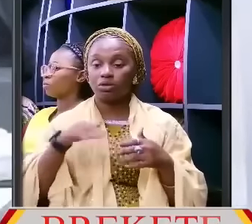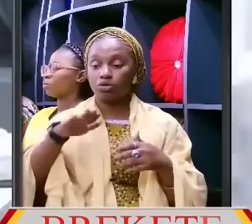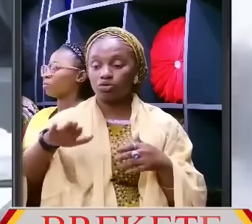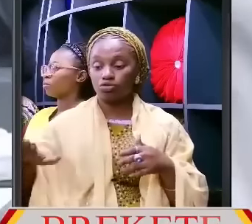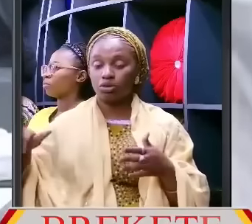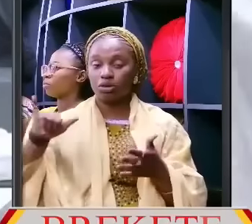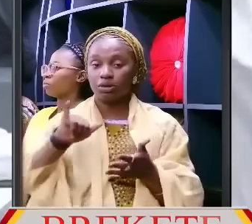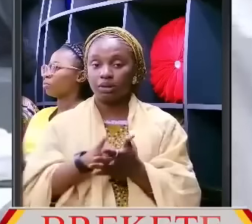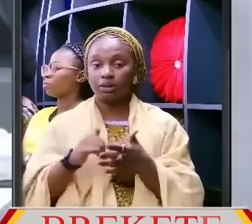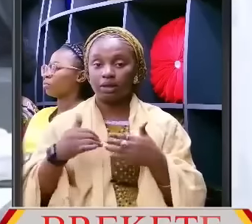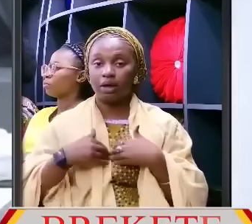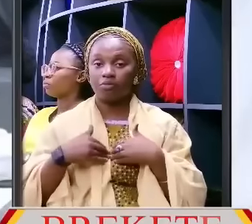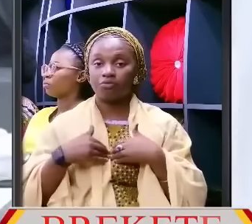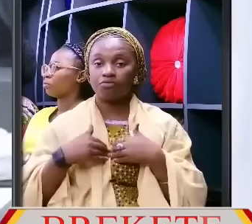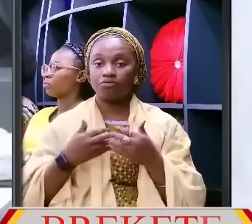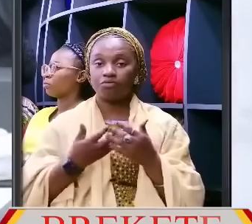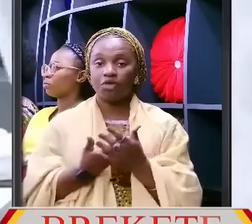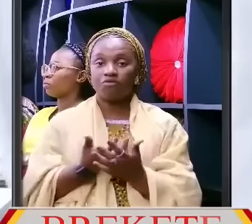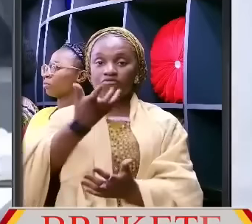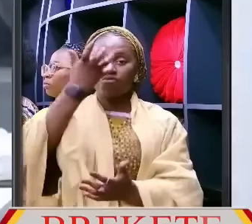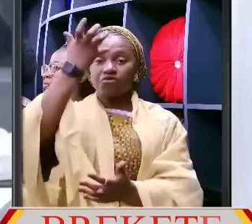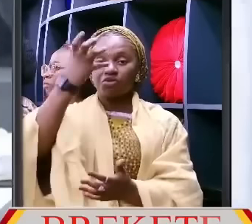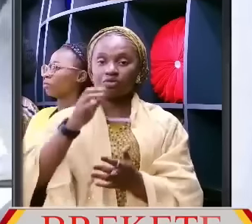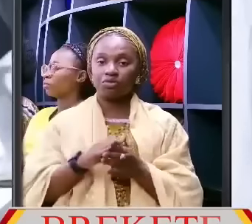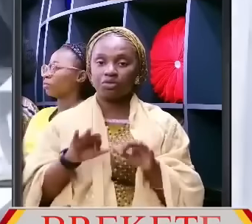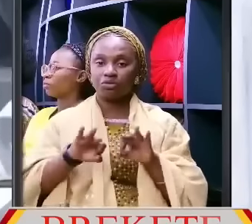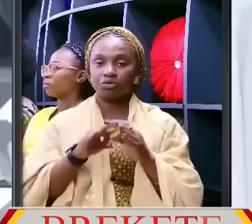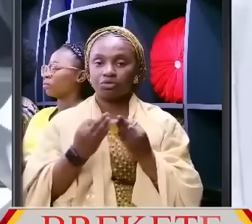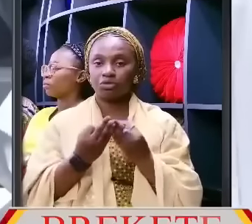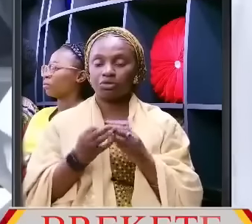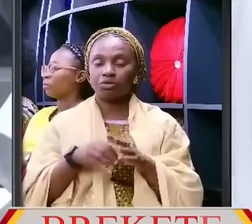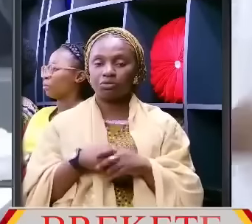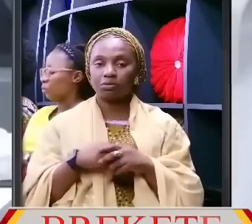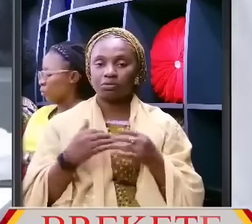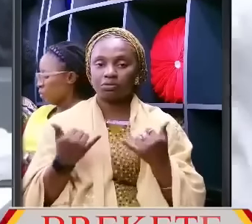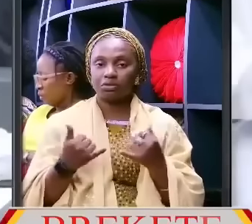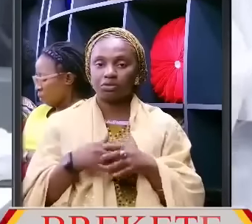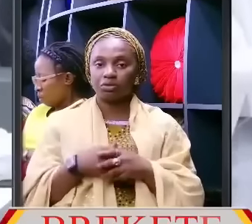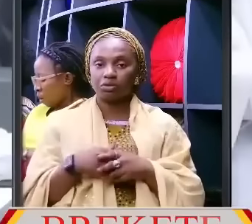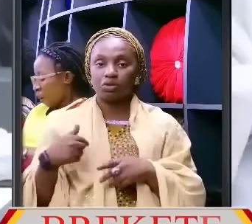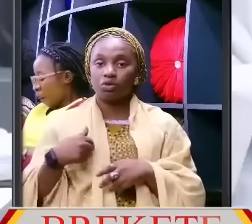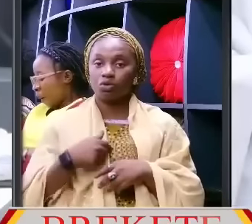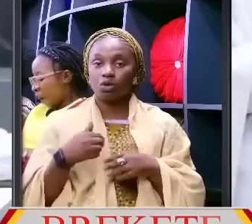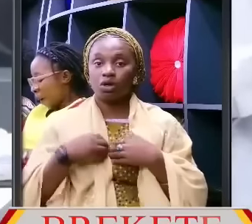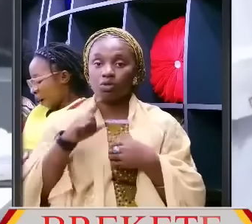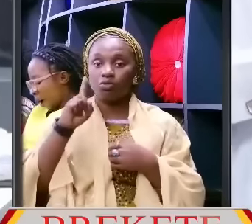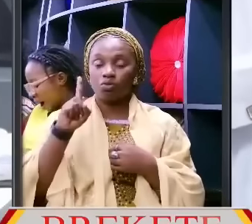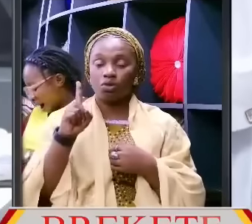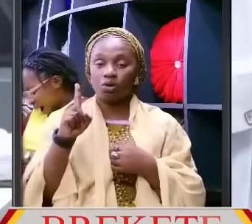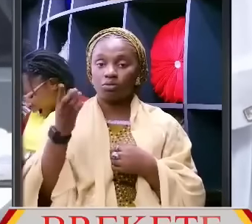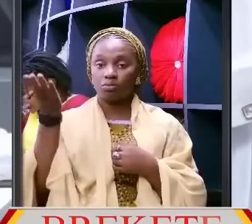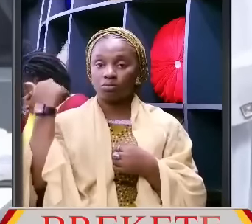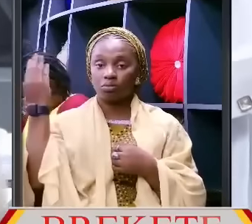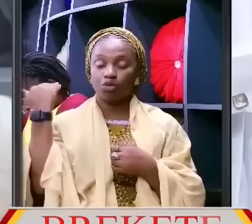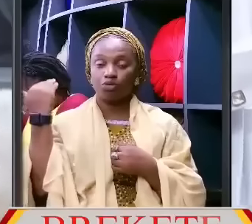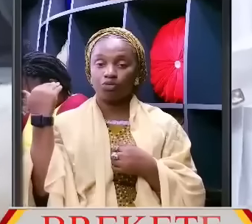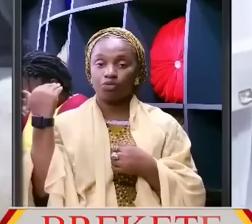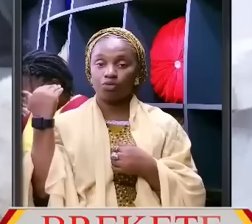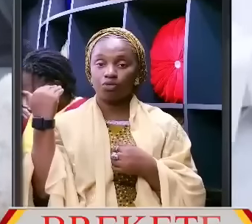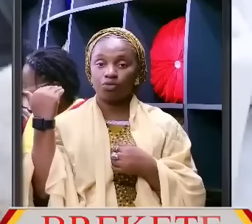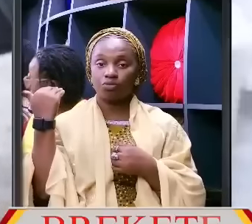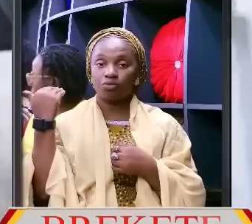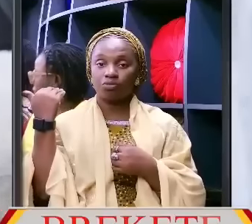money that time. And they live better money and houses everywhere. You get one, we day young that time.